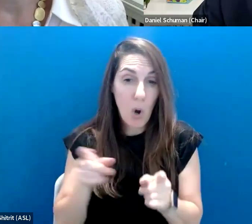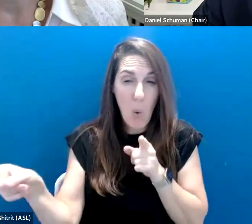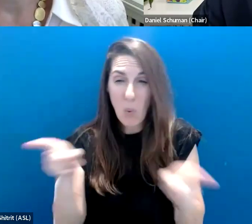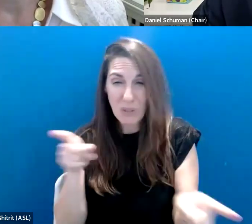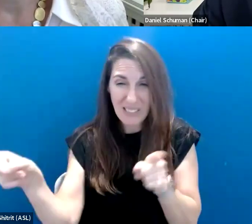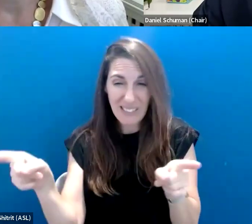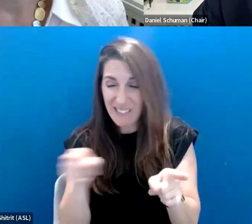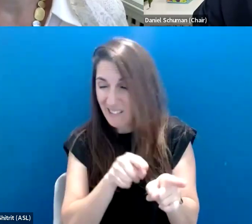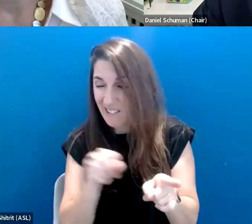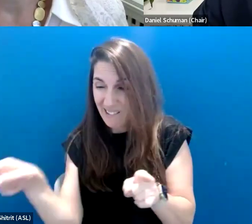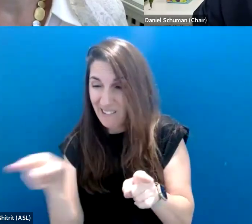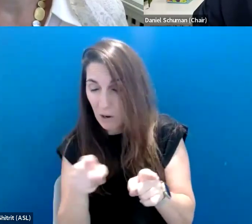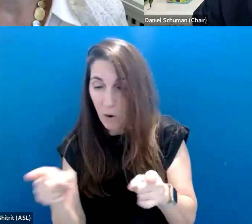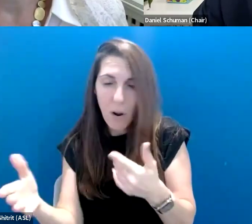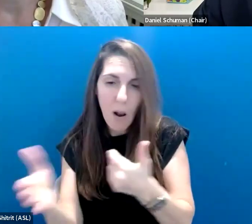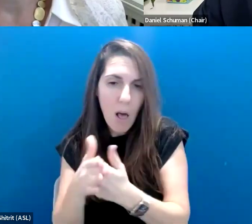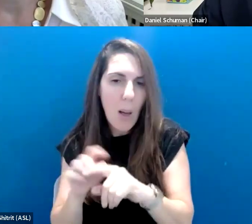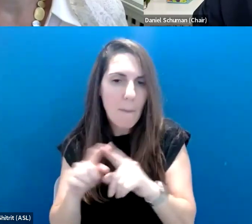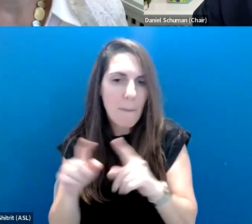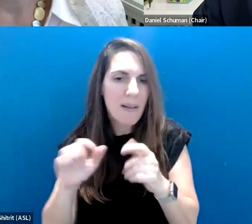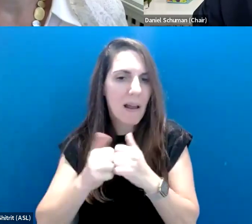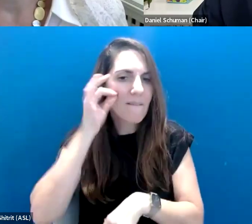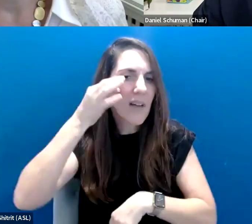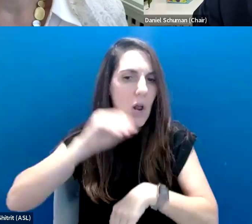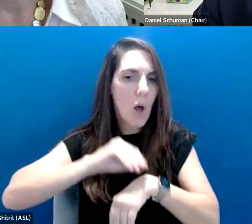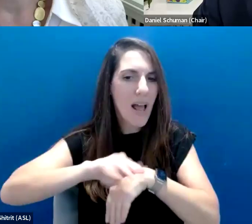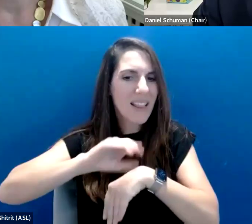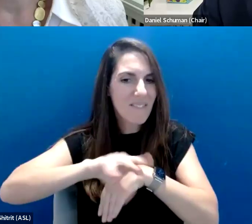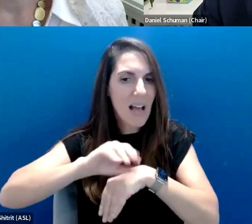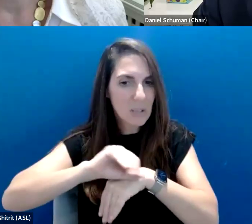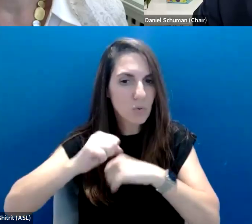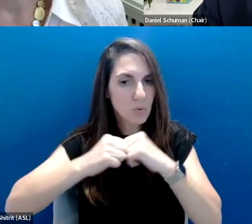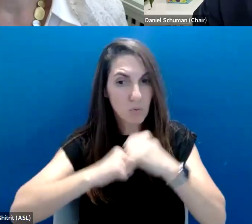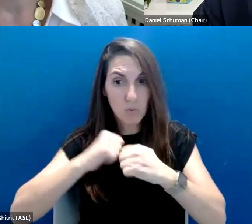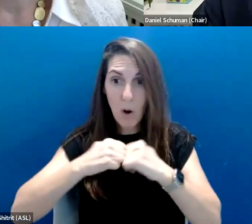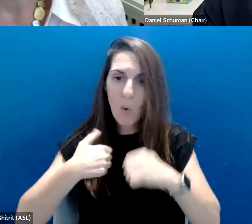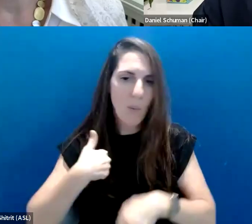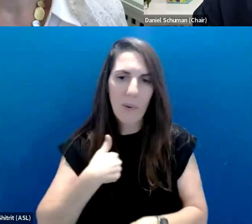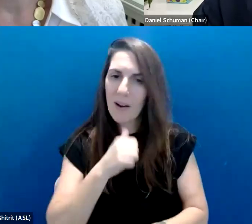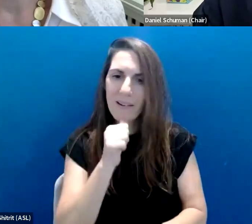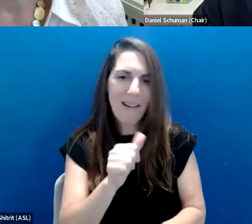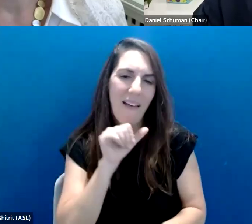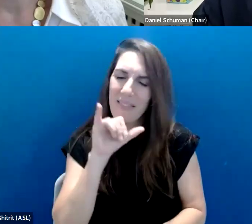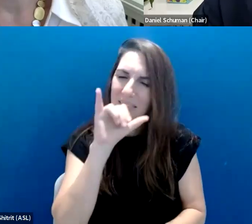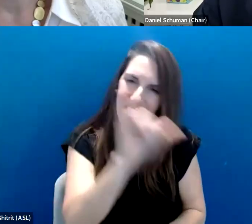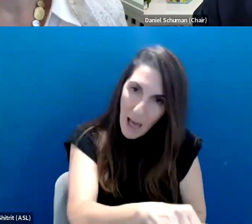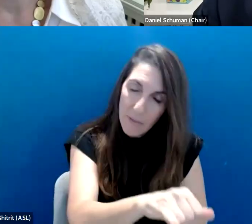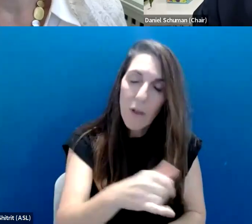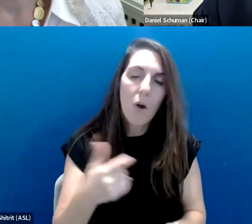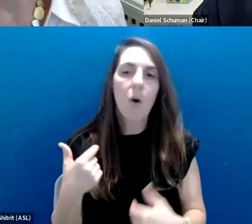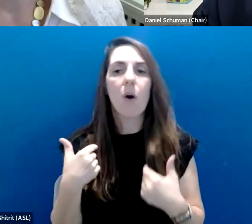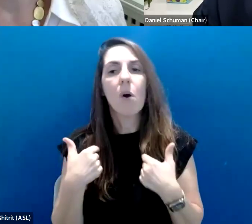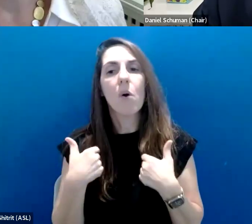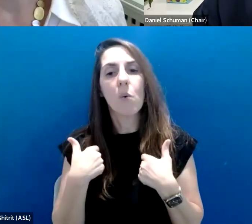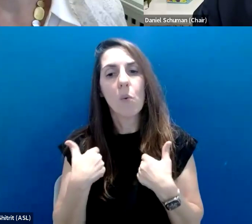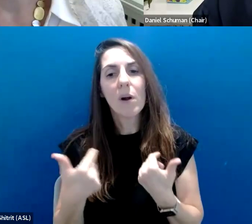but because of the way the Federal Advisory Committee is structured, we are not that. It is a separate and distinct thing.